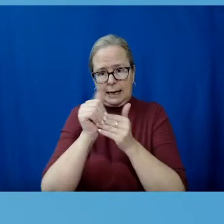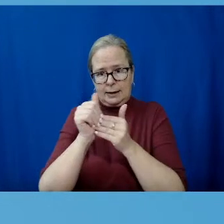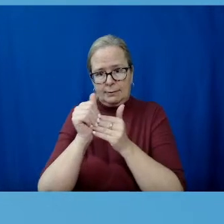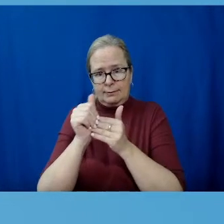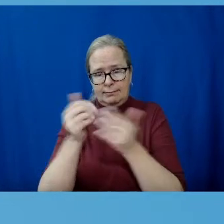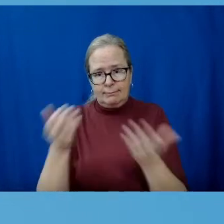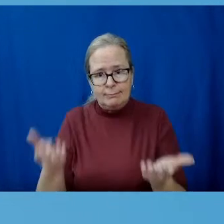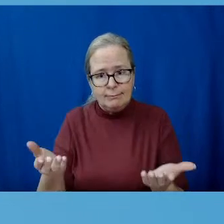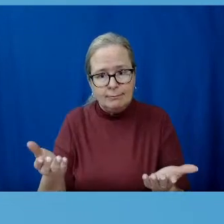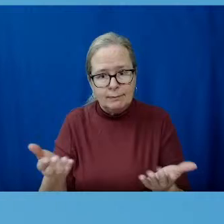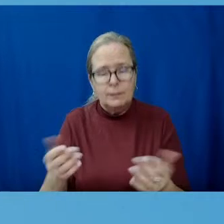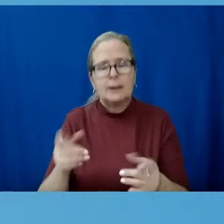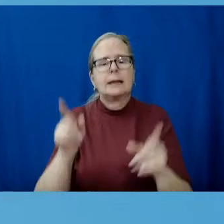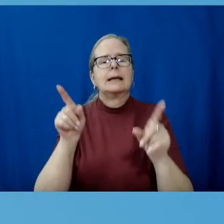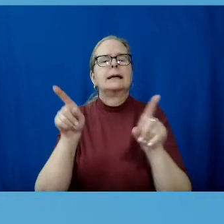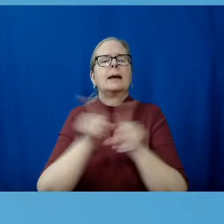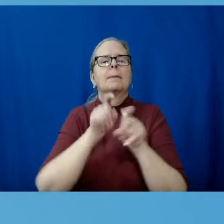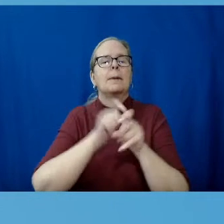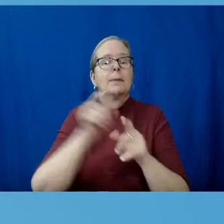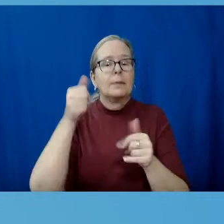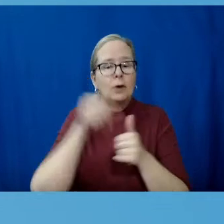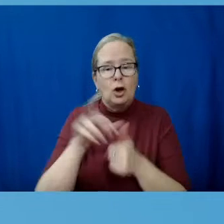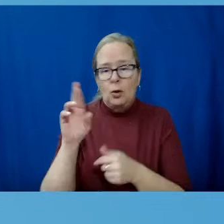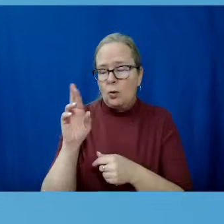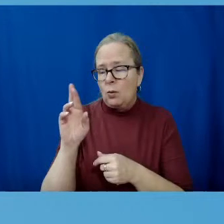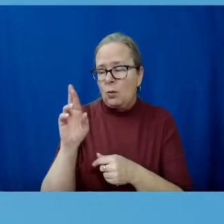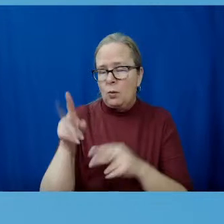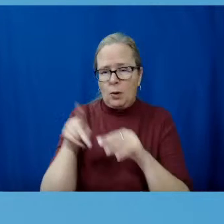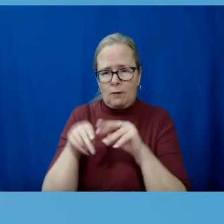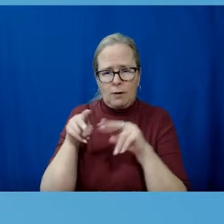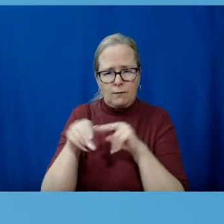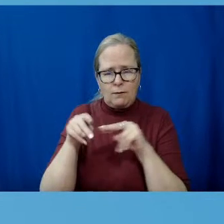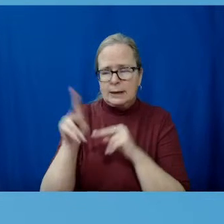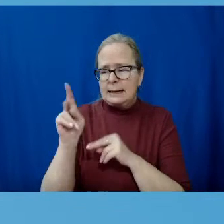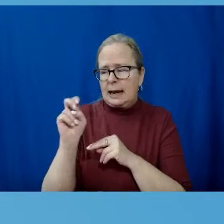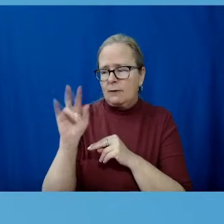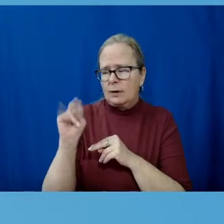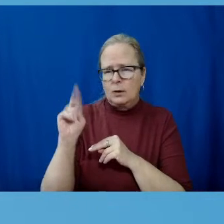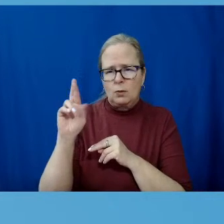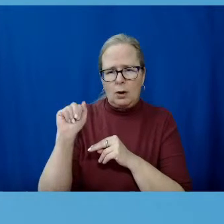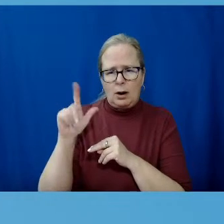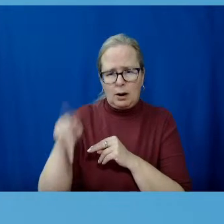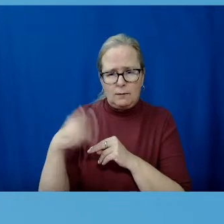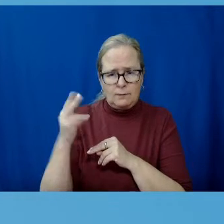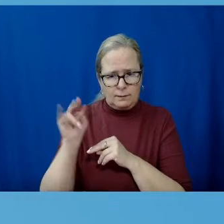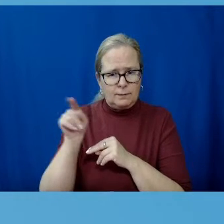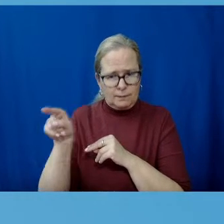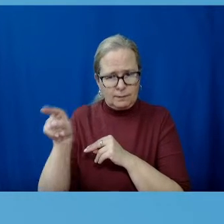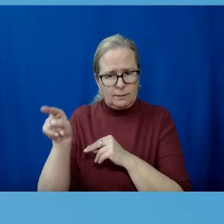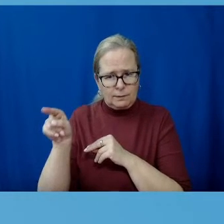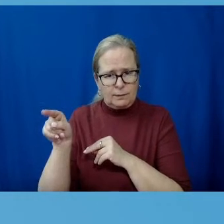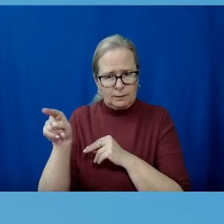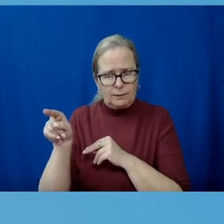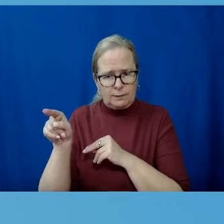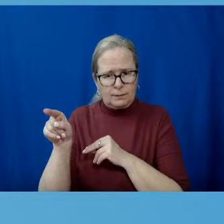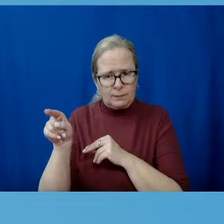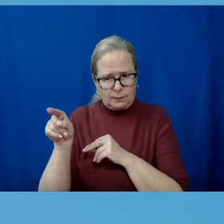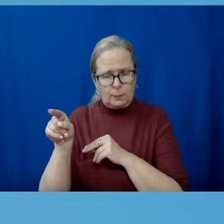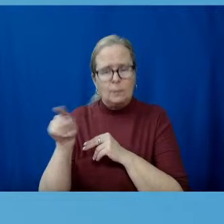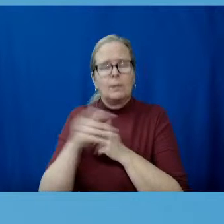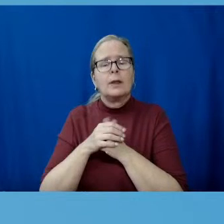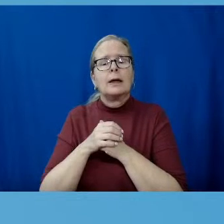the public protests that occurred in the summer, as Ubaka and Lorian have talked about, I think that forced a change in